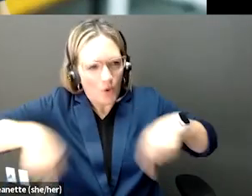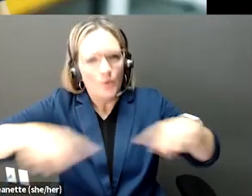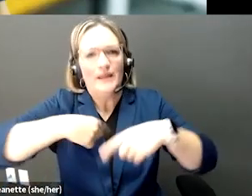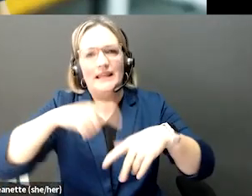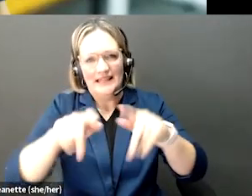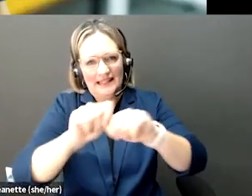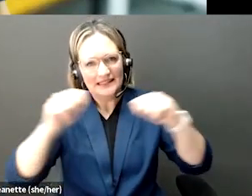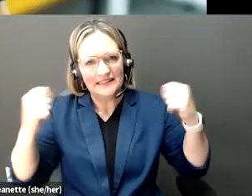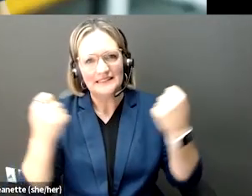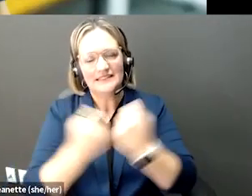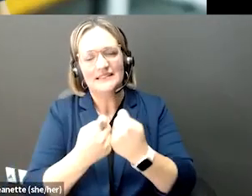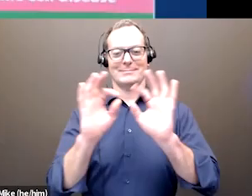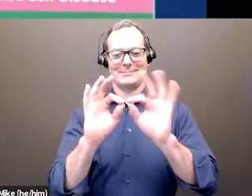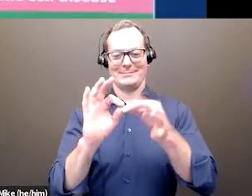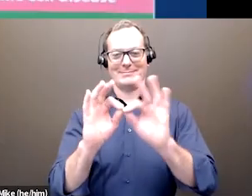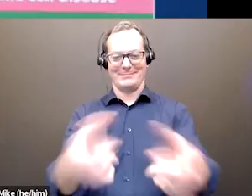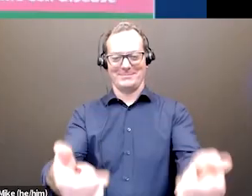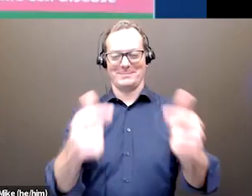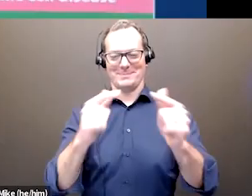to Donna Michaels.